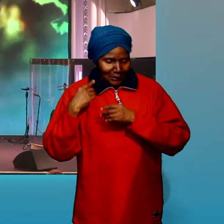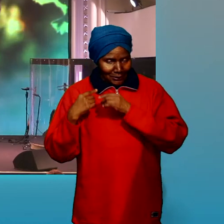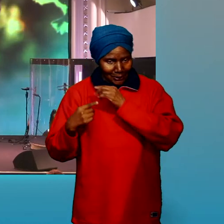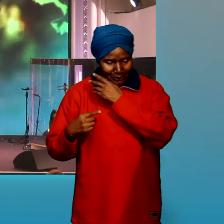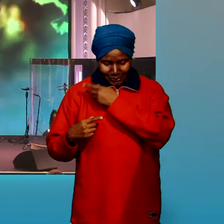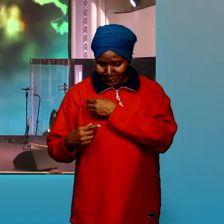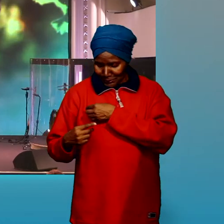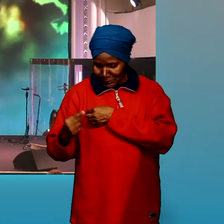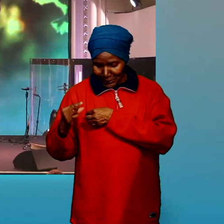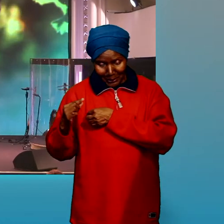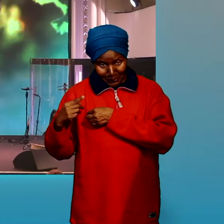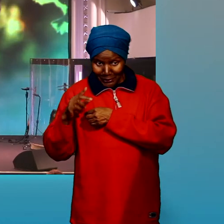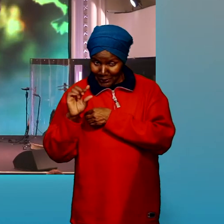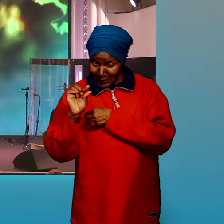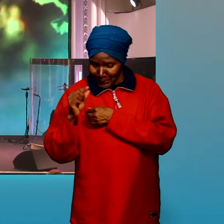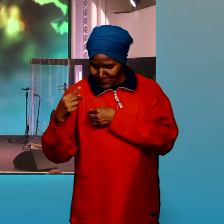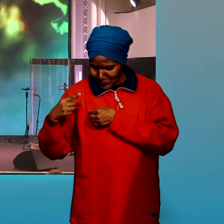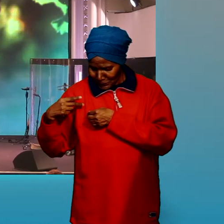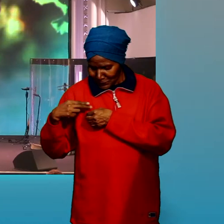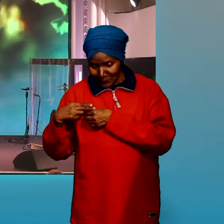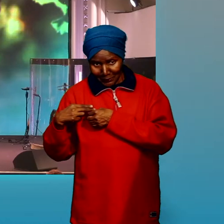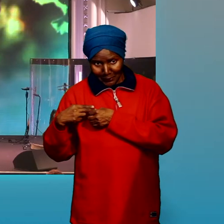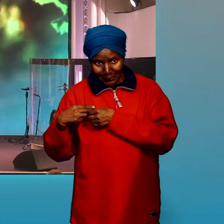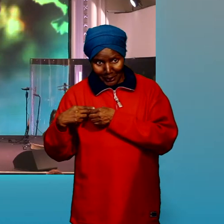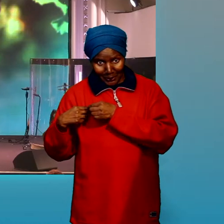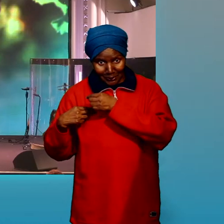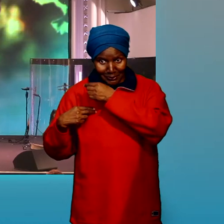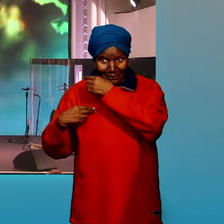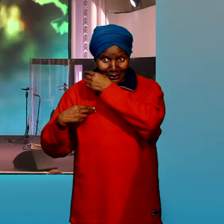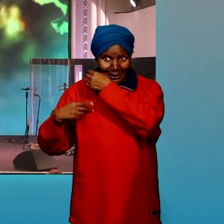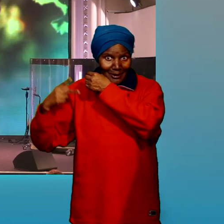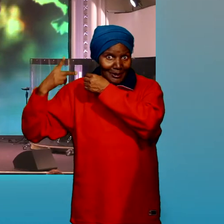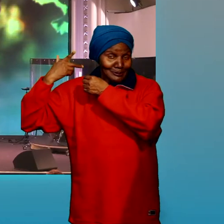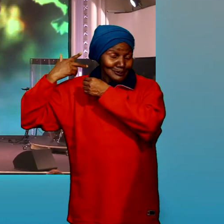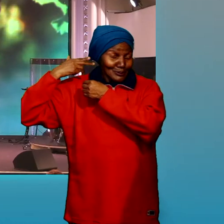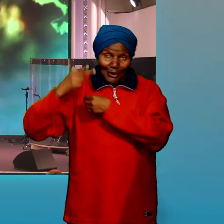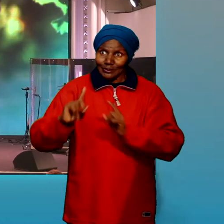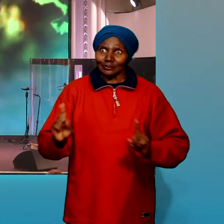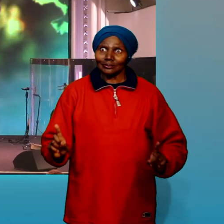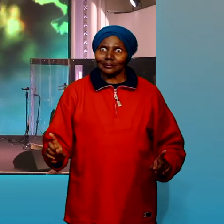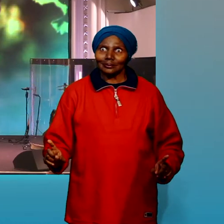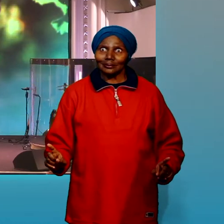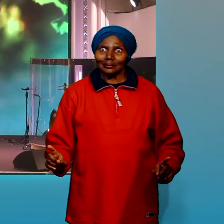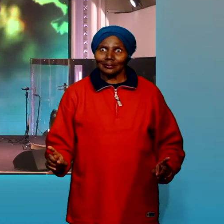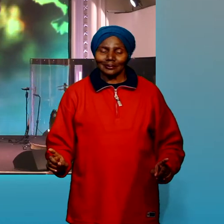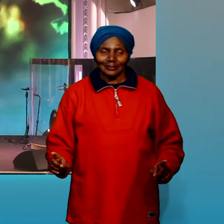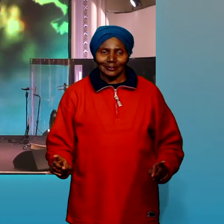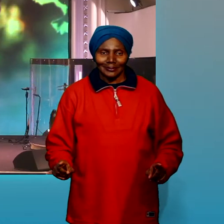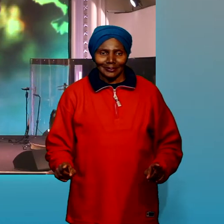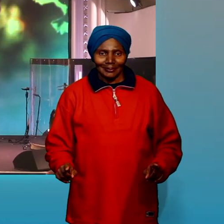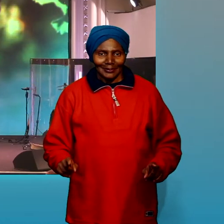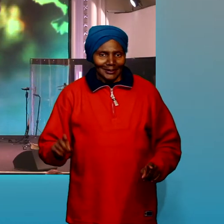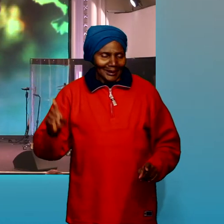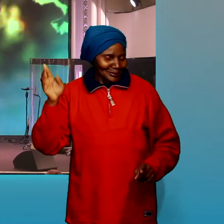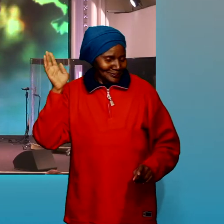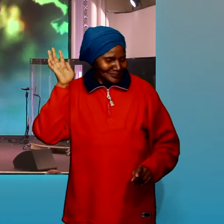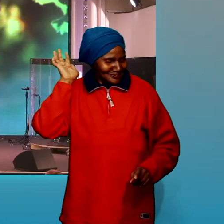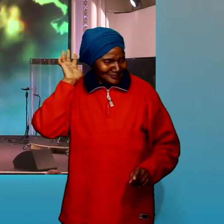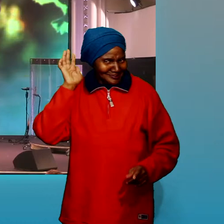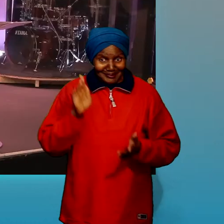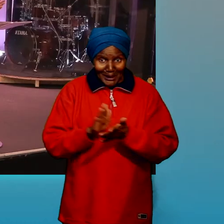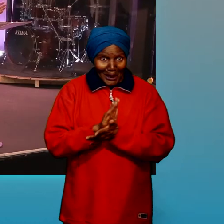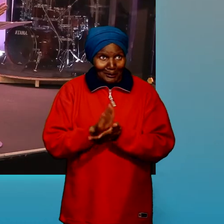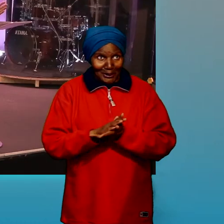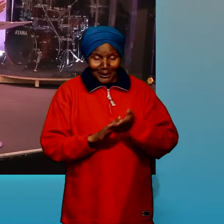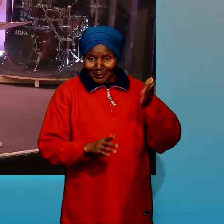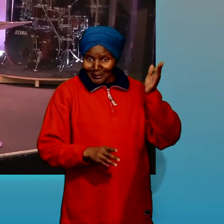should. And it's not difficult for me, but maybe a little harder for you. And you walk out of there, and they always hold the mirror behind you and say, are you happy? And it's